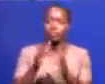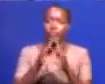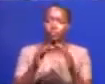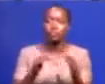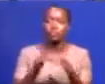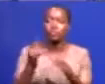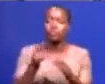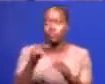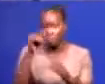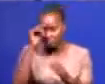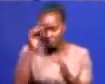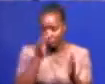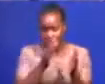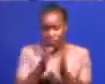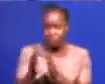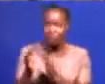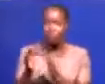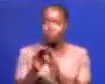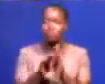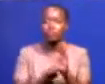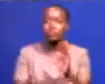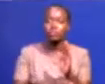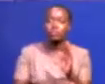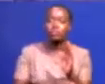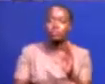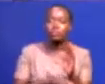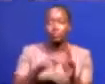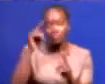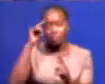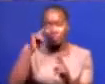of the government's flagship programs that seeks to build